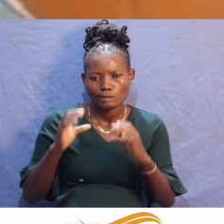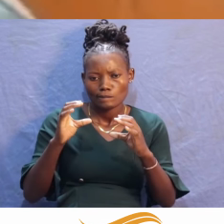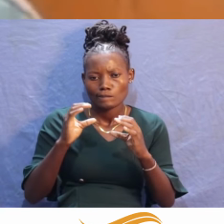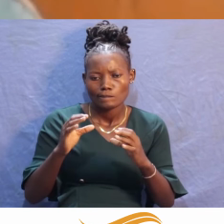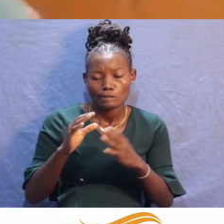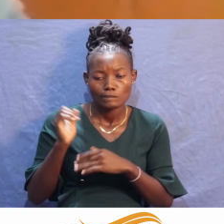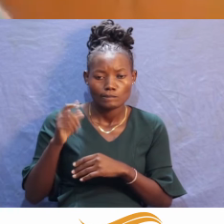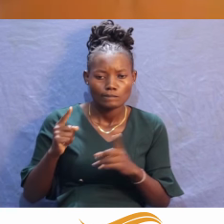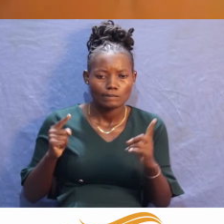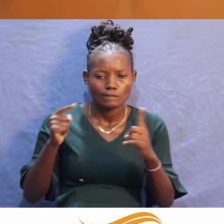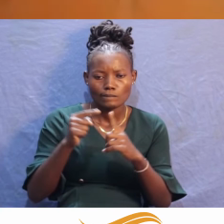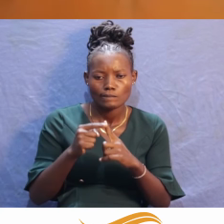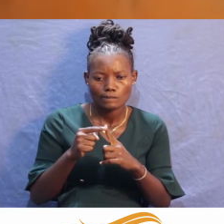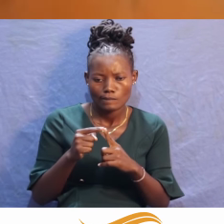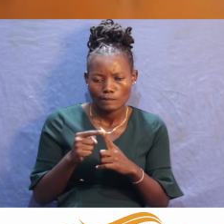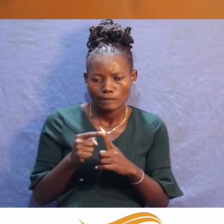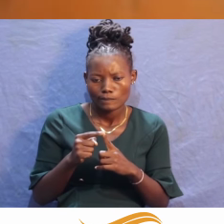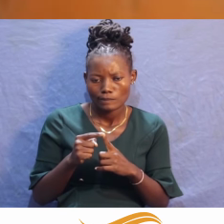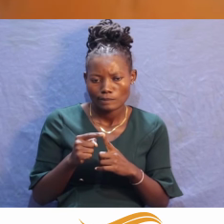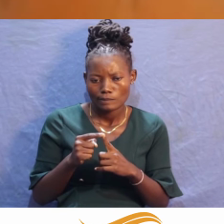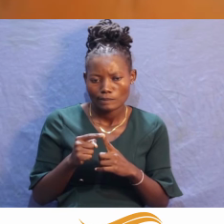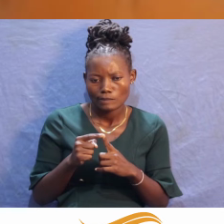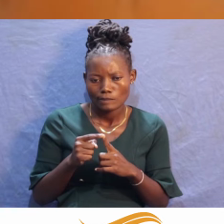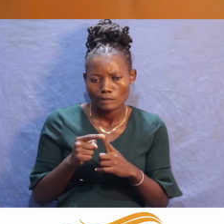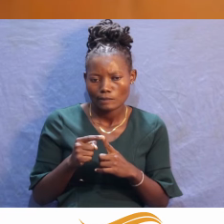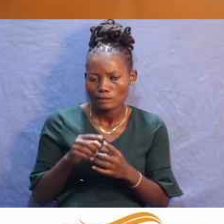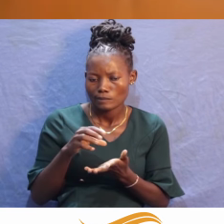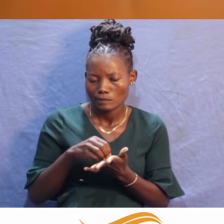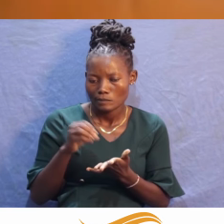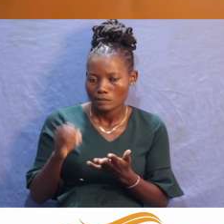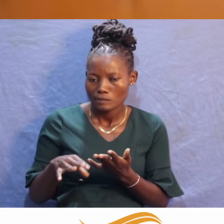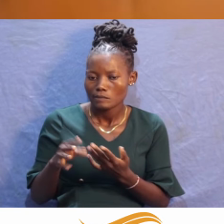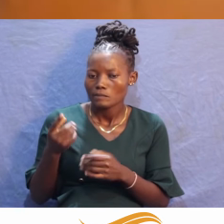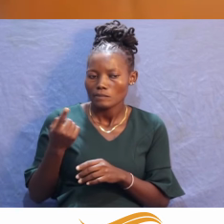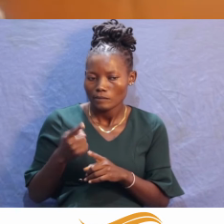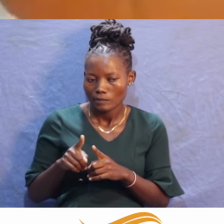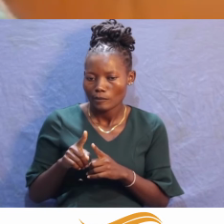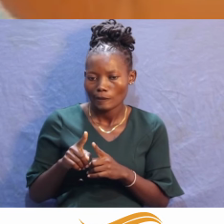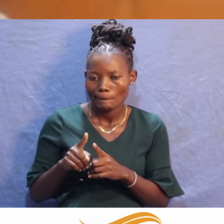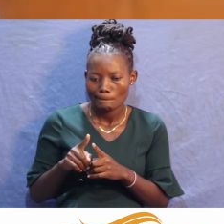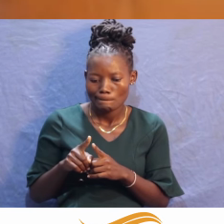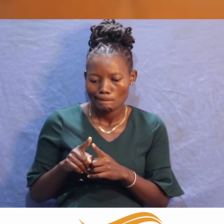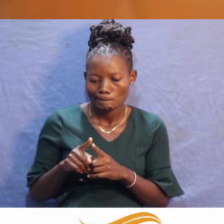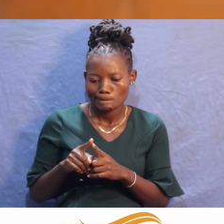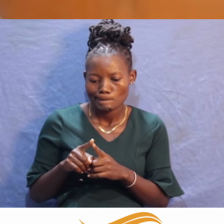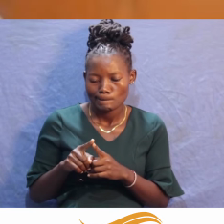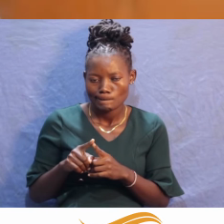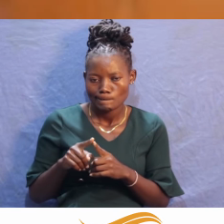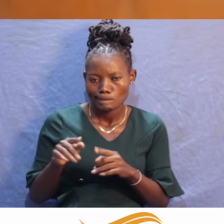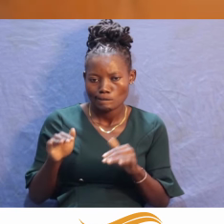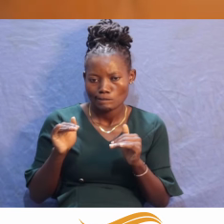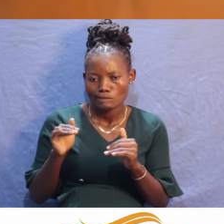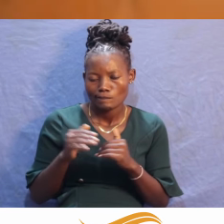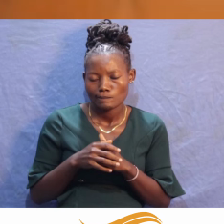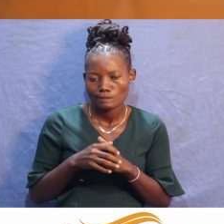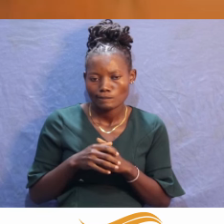for. Defibrillators are expensive, but again, the quicker you reach them and get